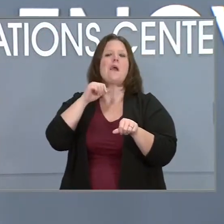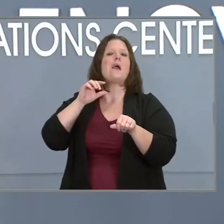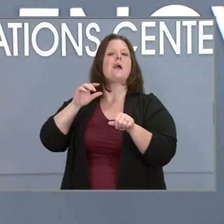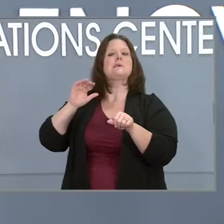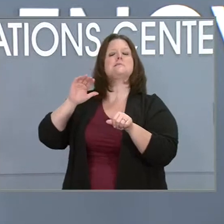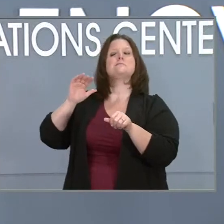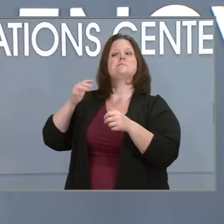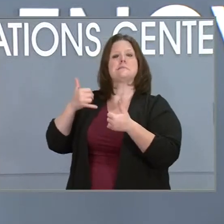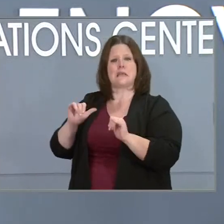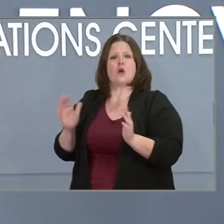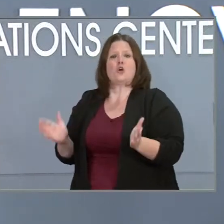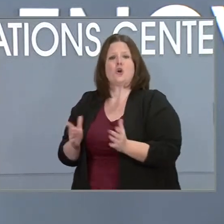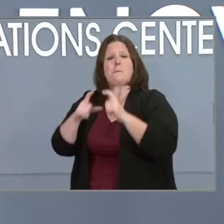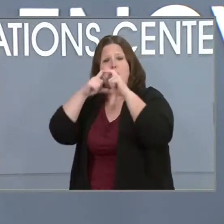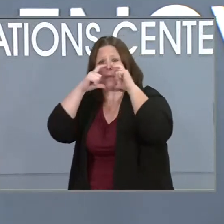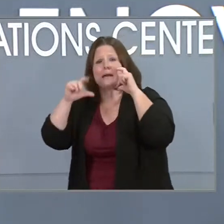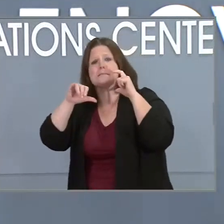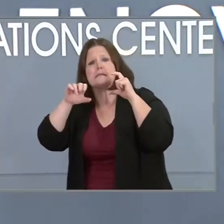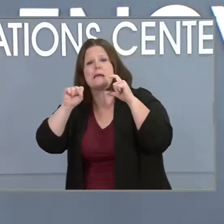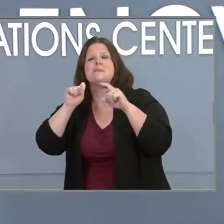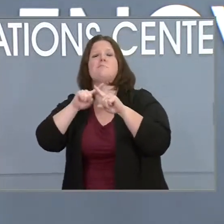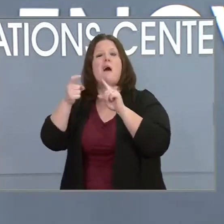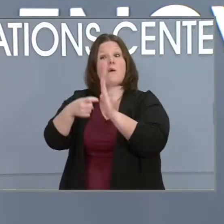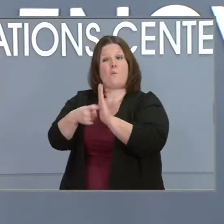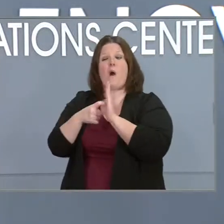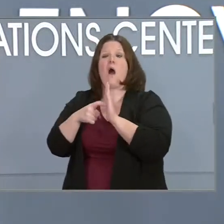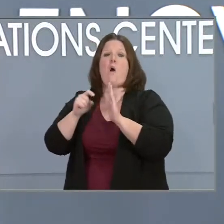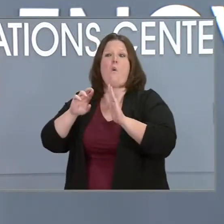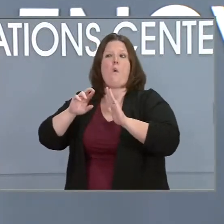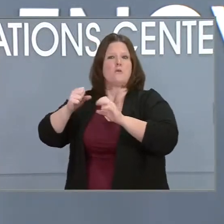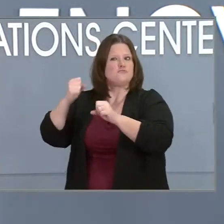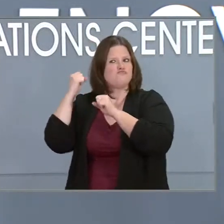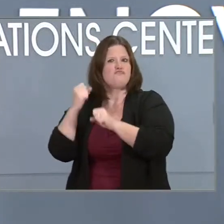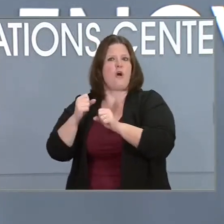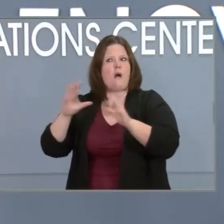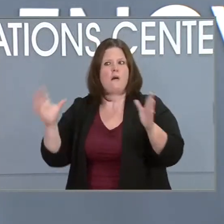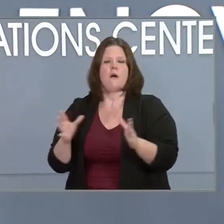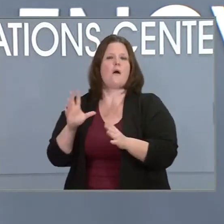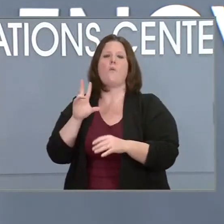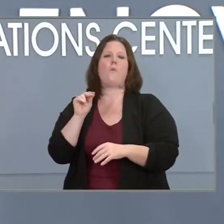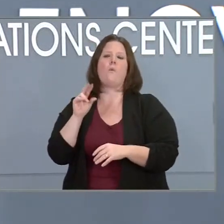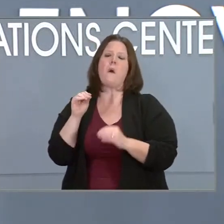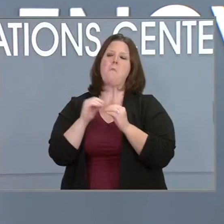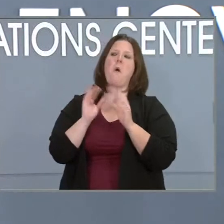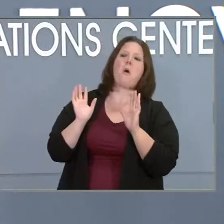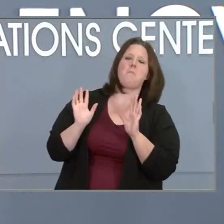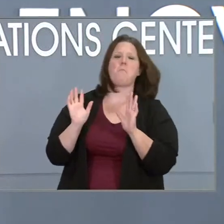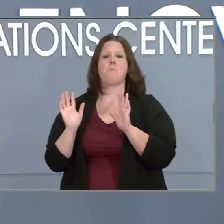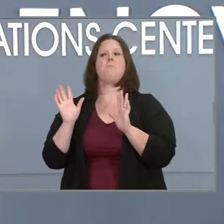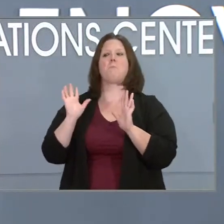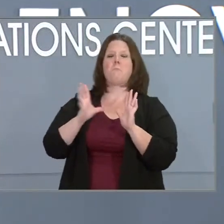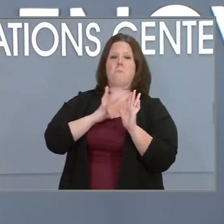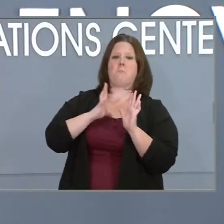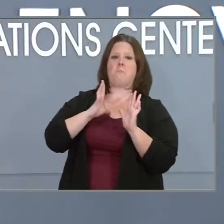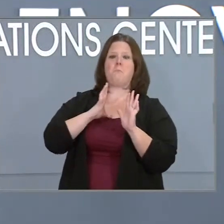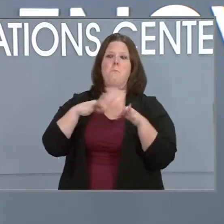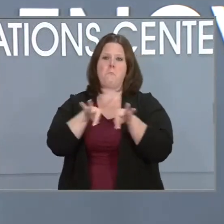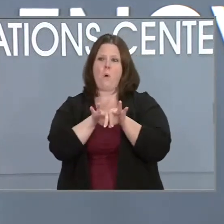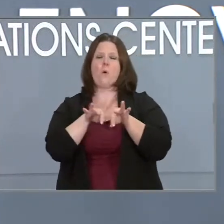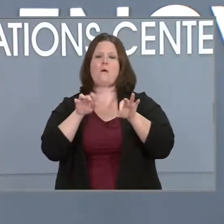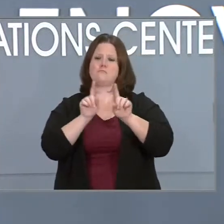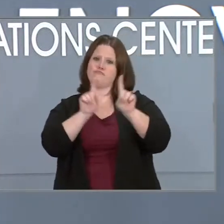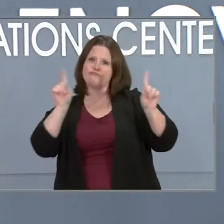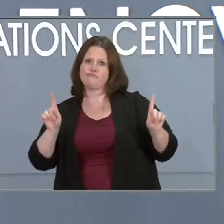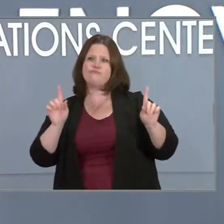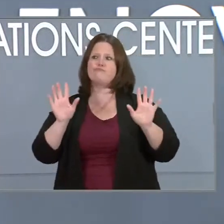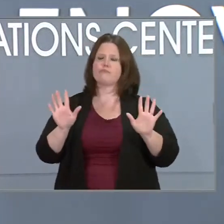wearing masks all the time. When you're outdoors, we still recommend that you think about layers of protection. Vaccine